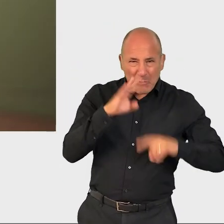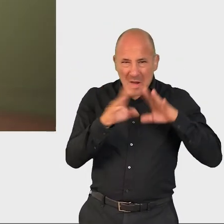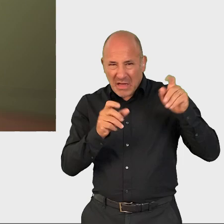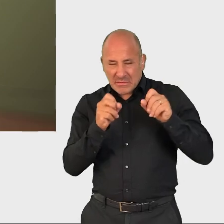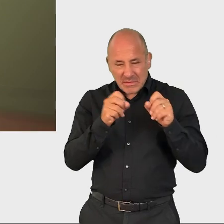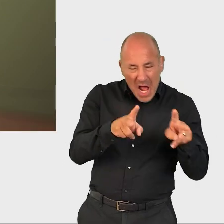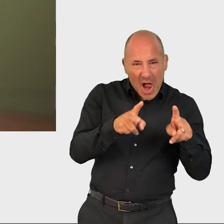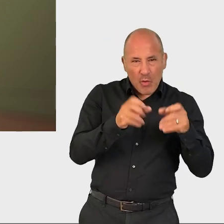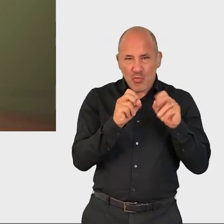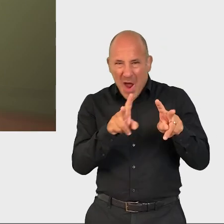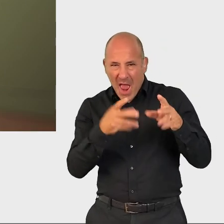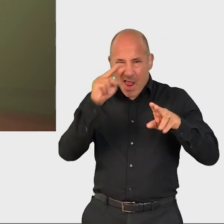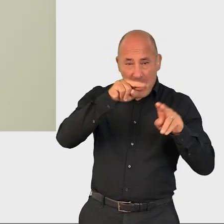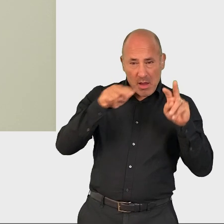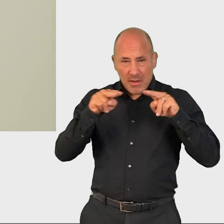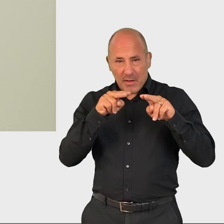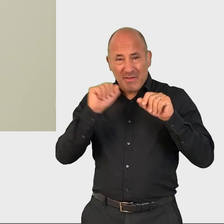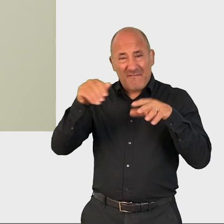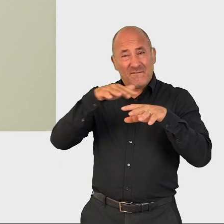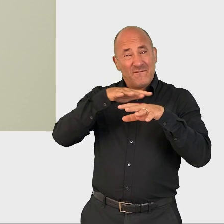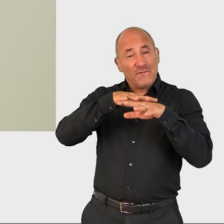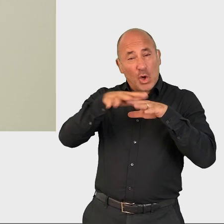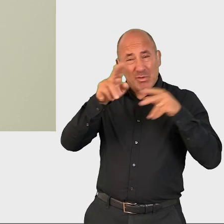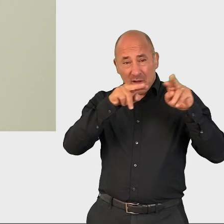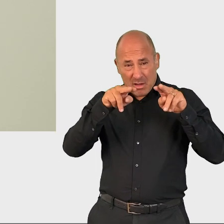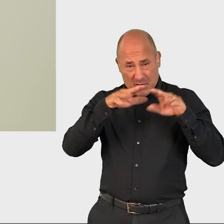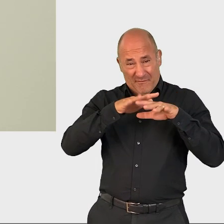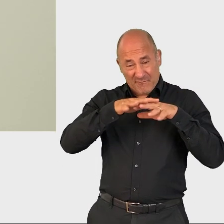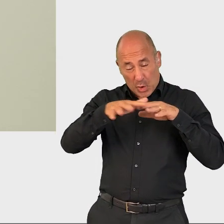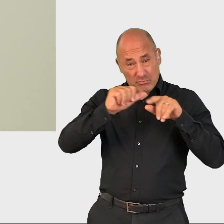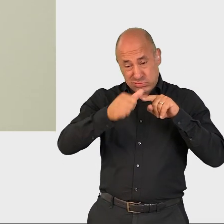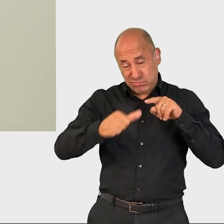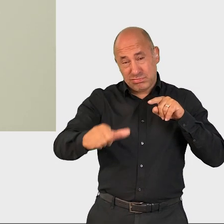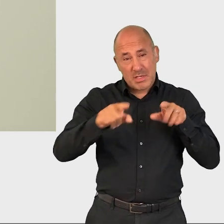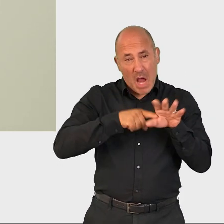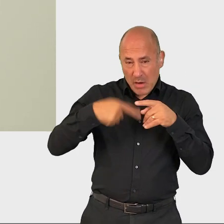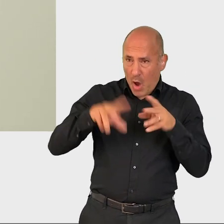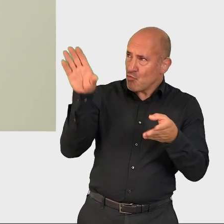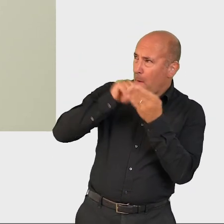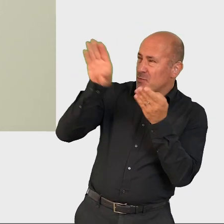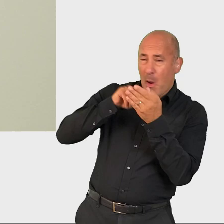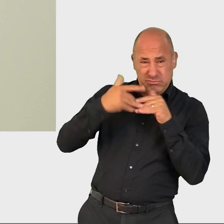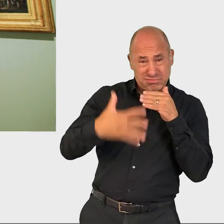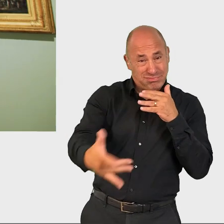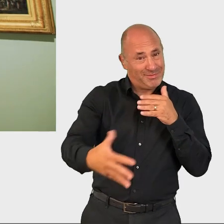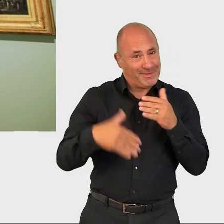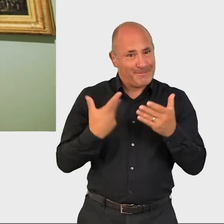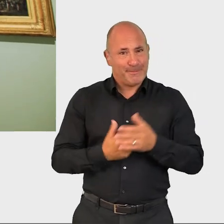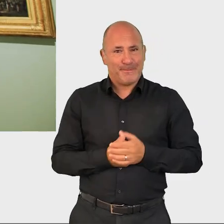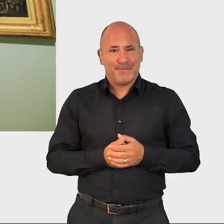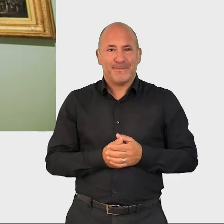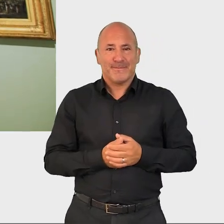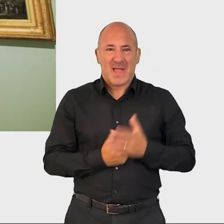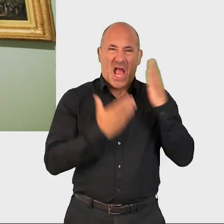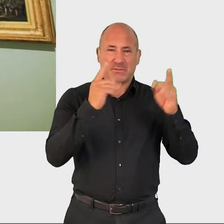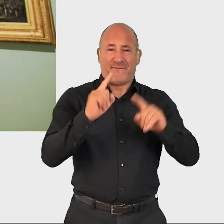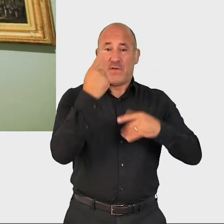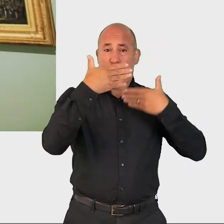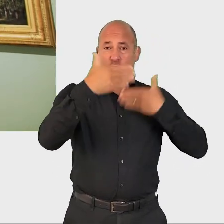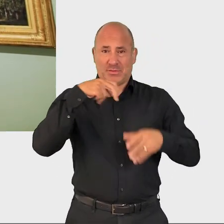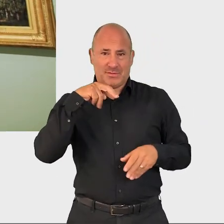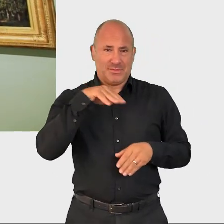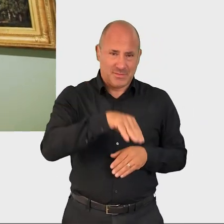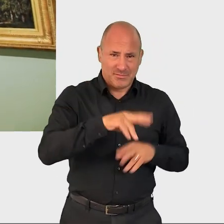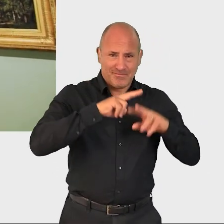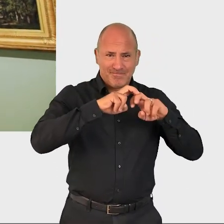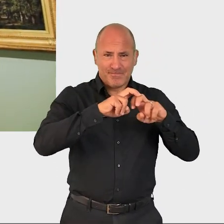matter, style and technique, and whose influence shaped the work of generations to follow. The first section